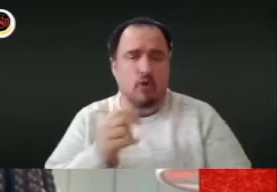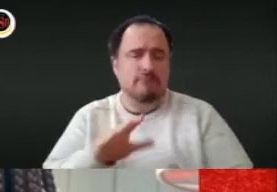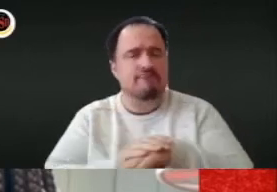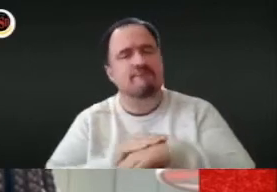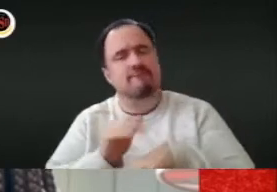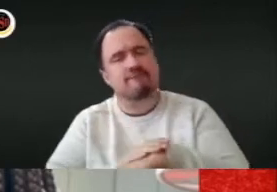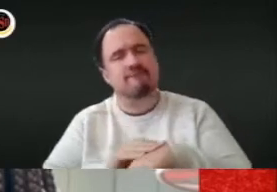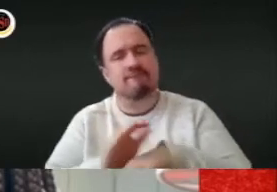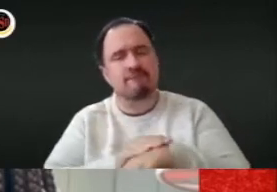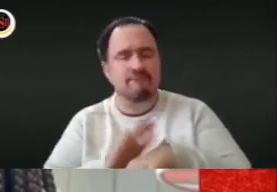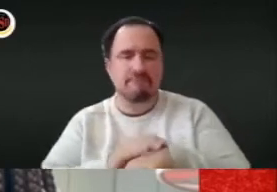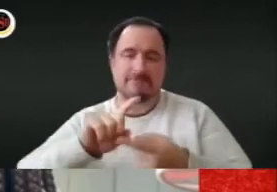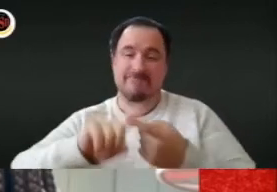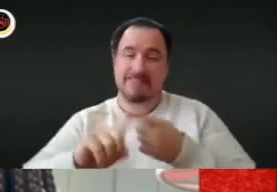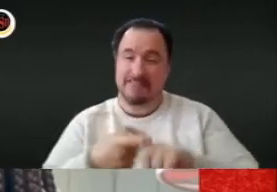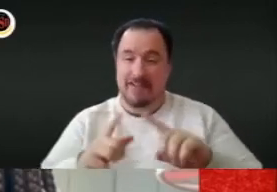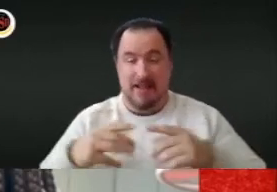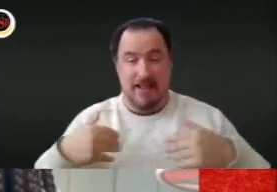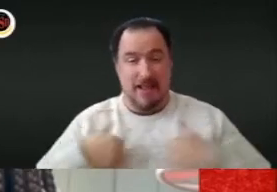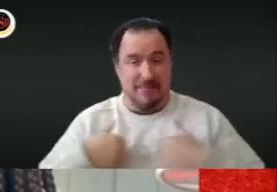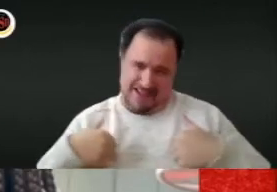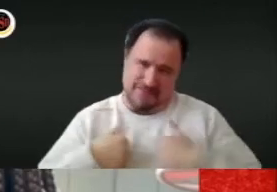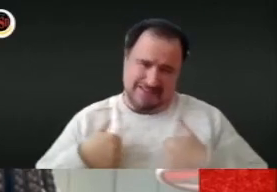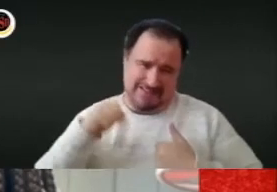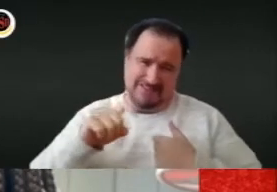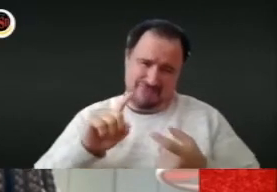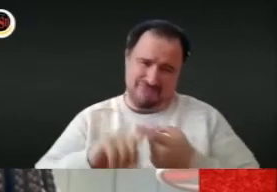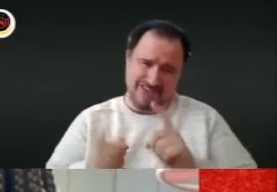dogs exercise, feed the dogs, and just play with dogs.